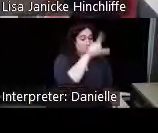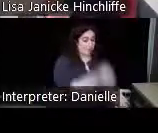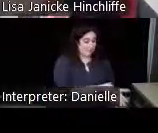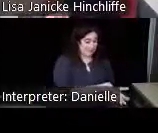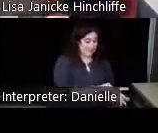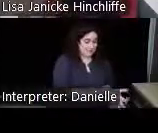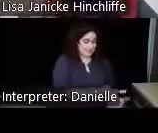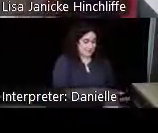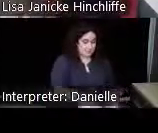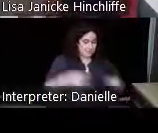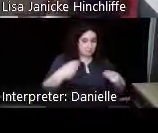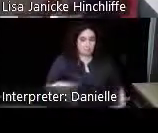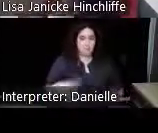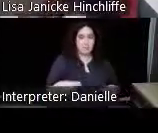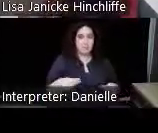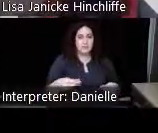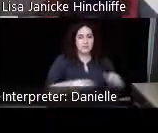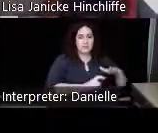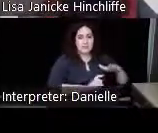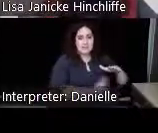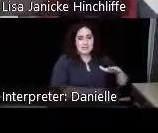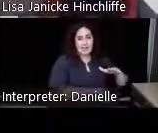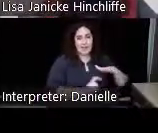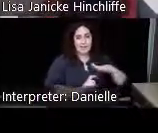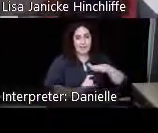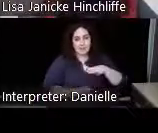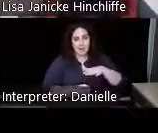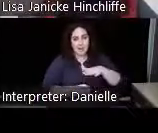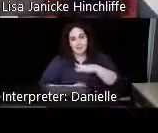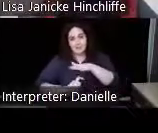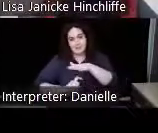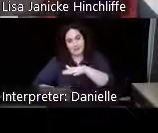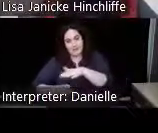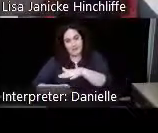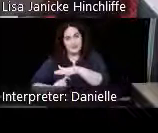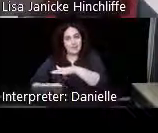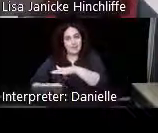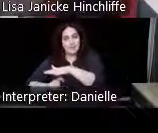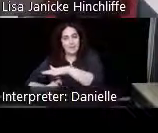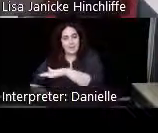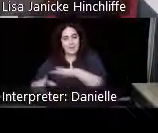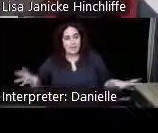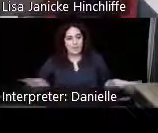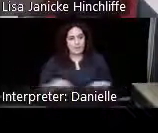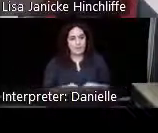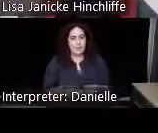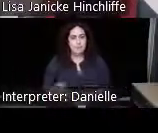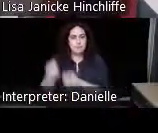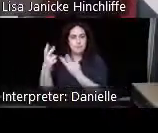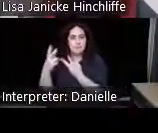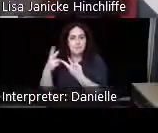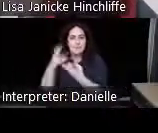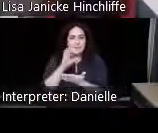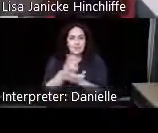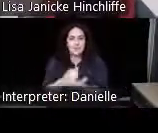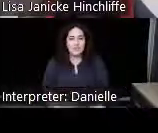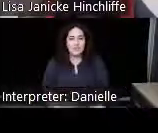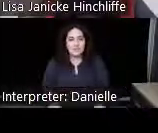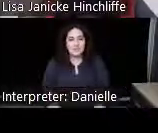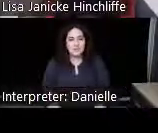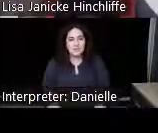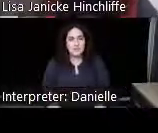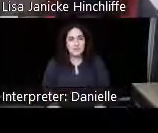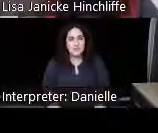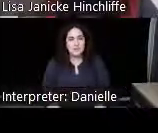it on a scanner, and only uploaded the images. So if we found that in just 15, either